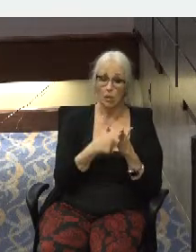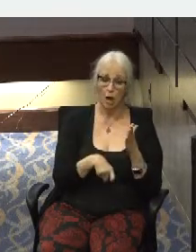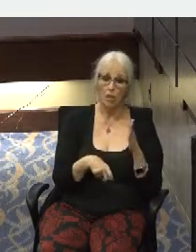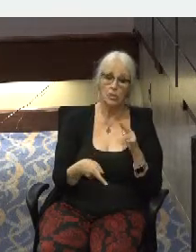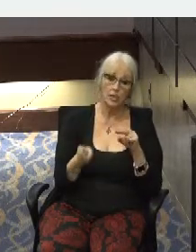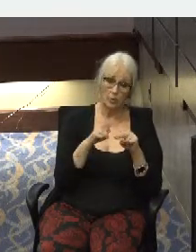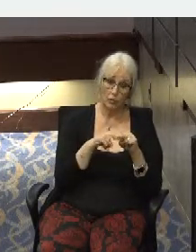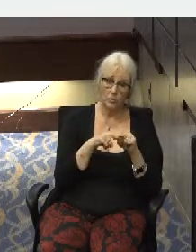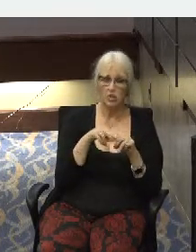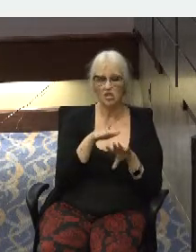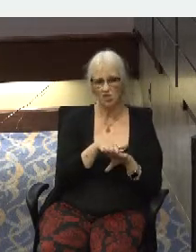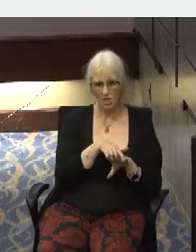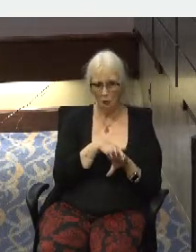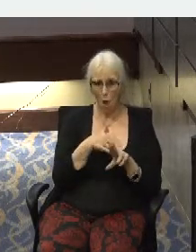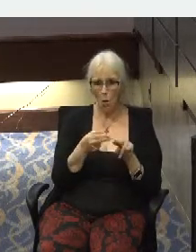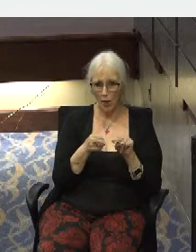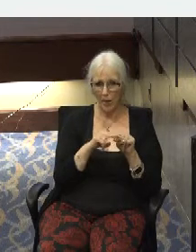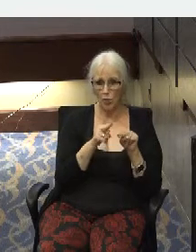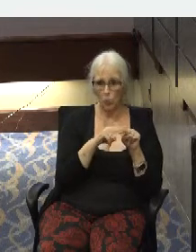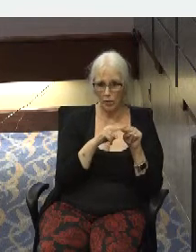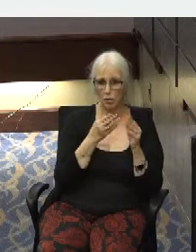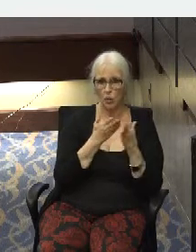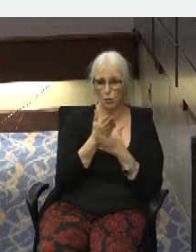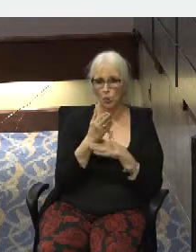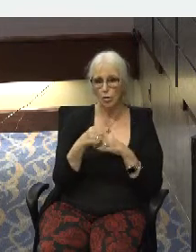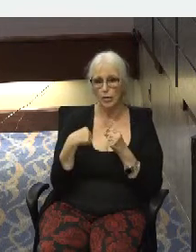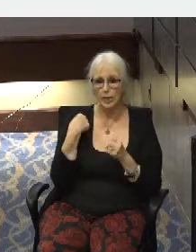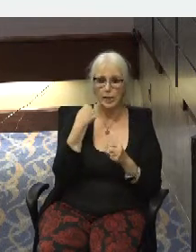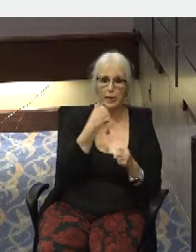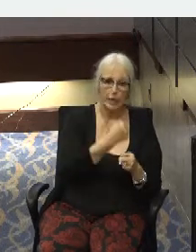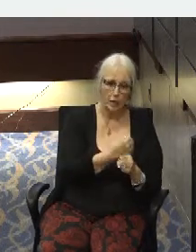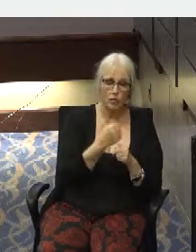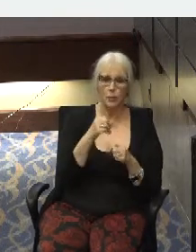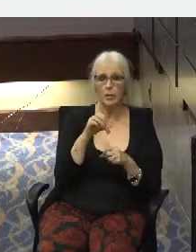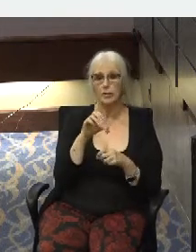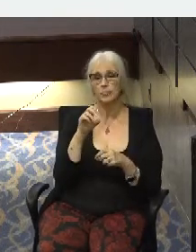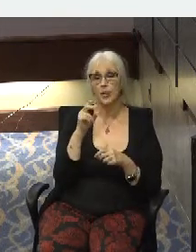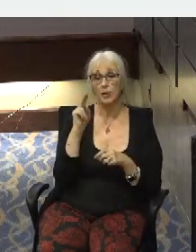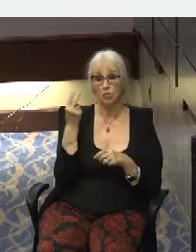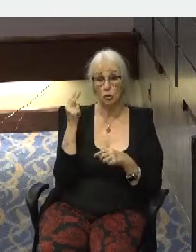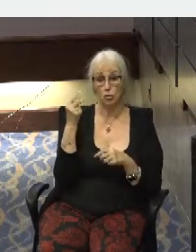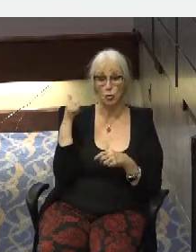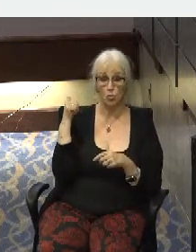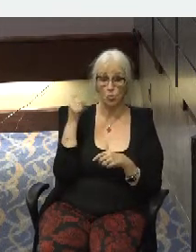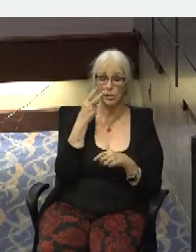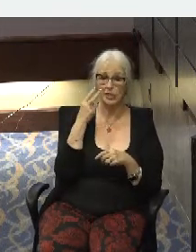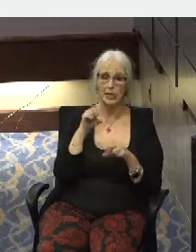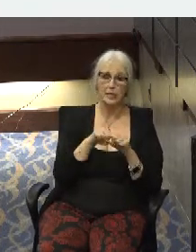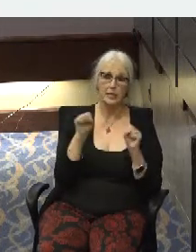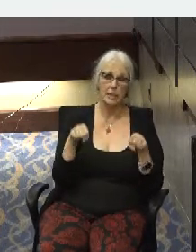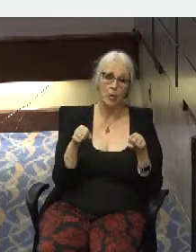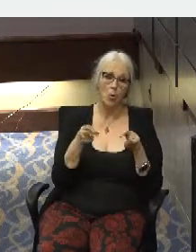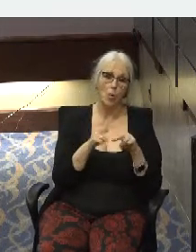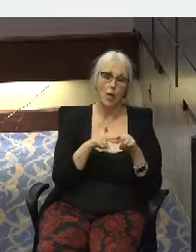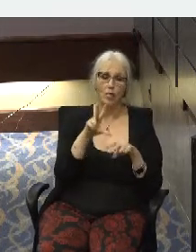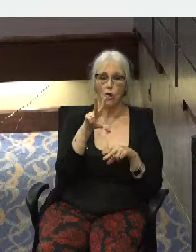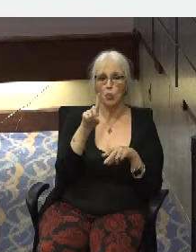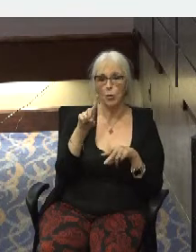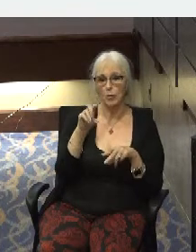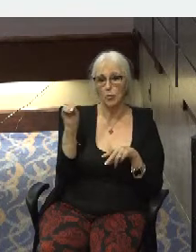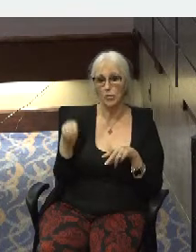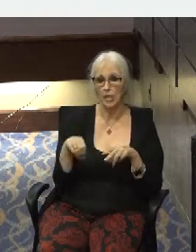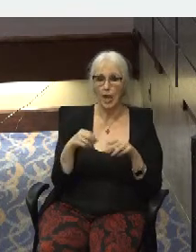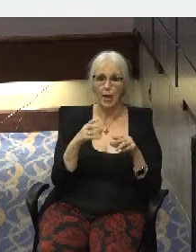slow increase over the number of years. However, with scenario 2, we're looking at a system-wide ridership increase of 31% and